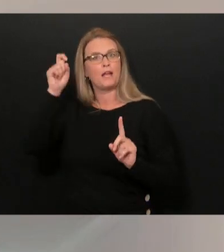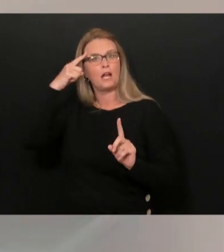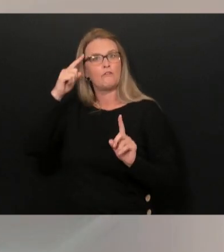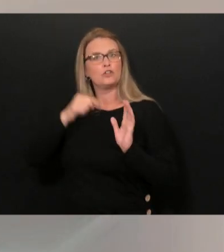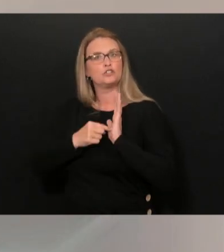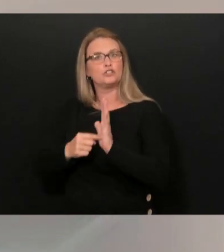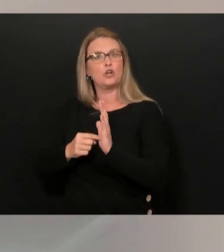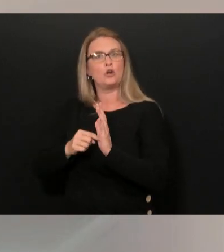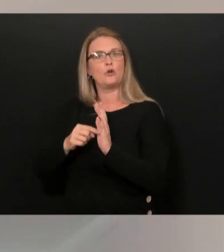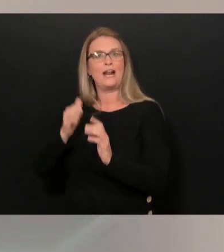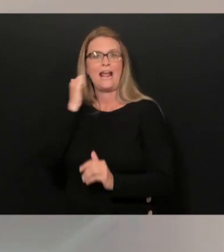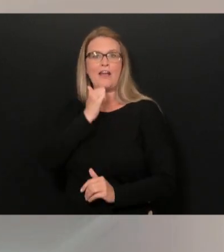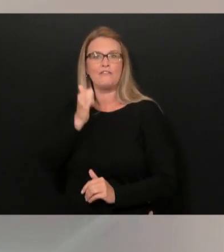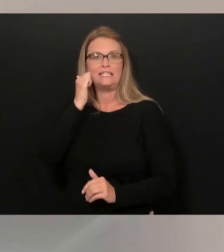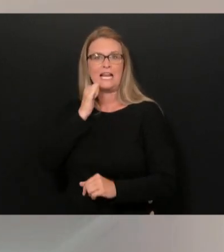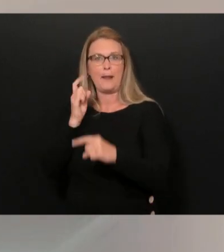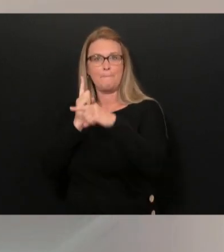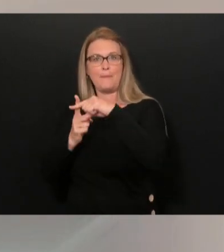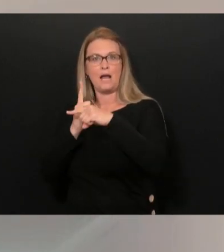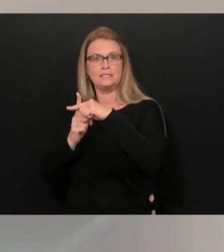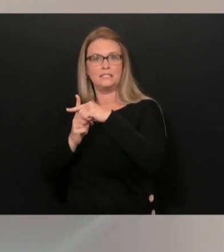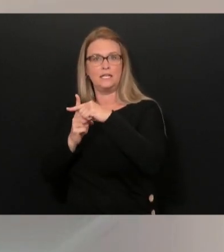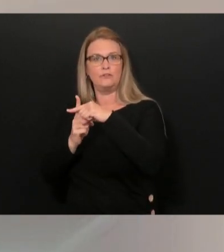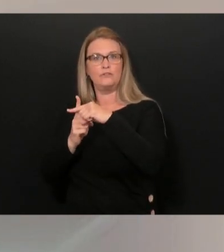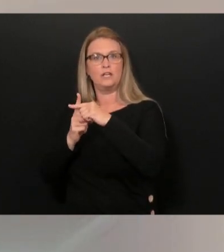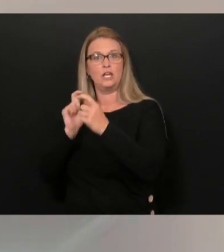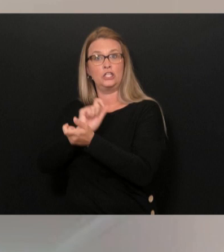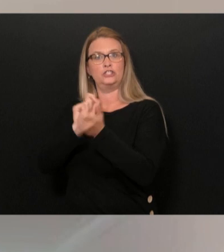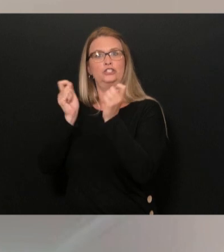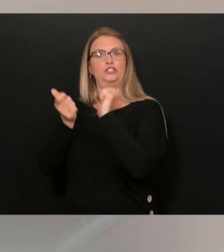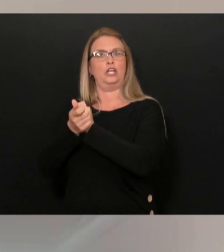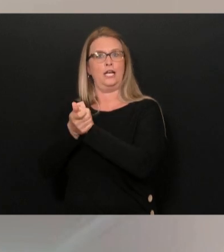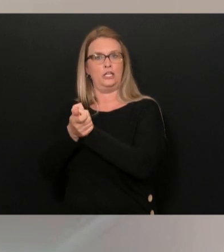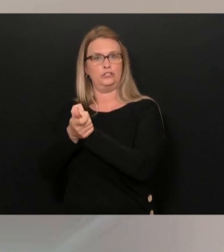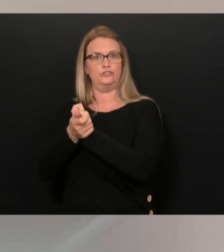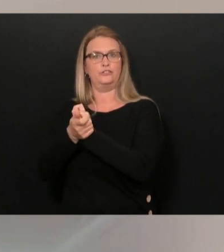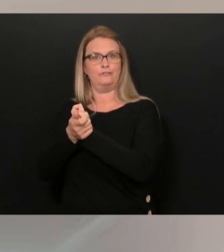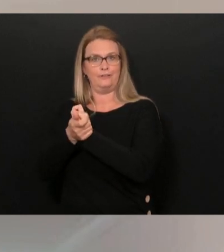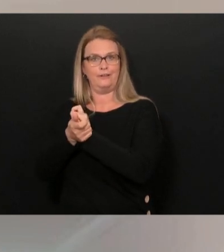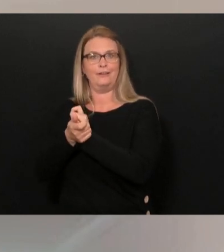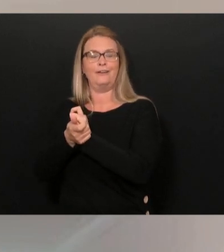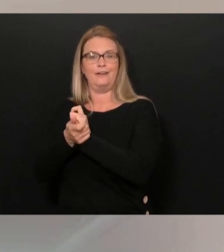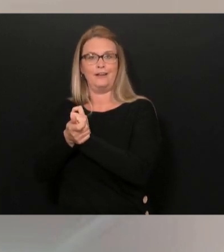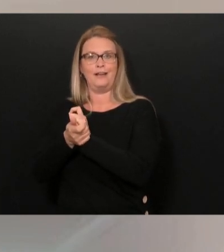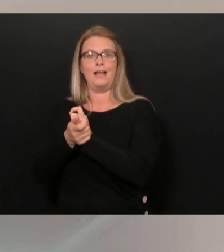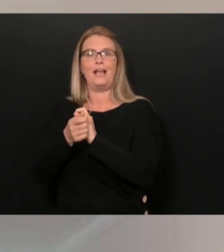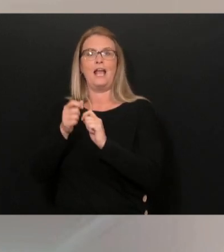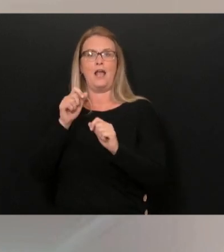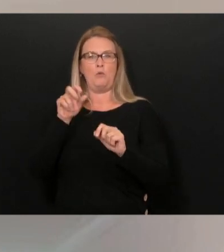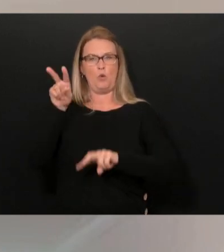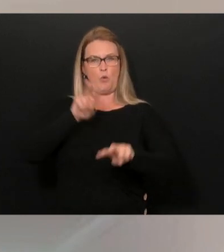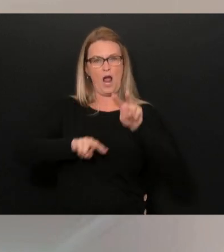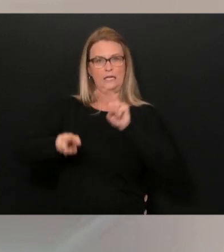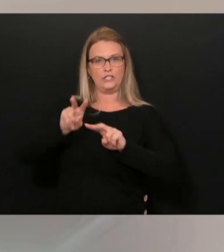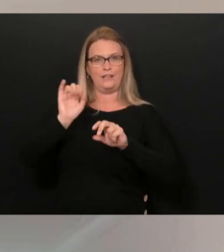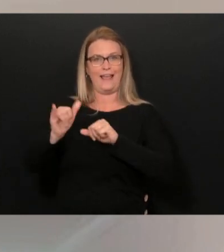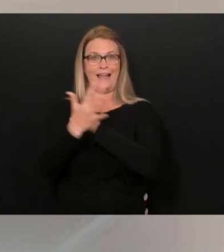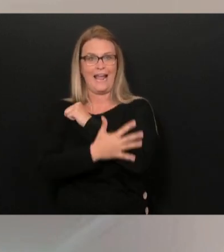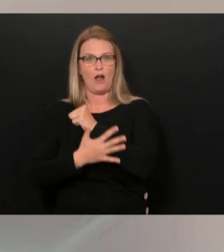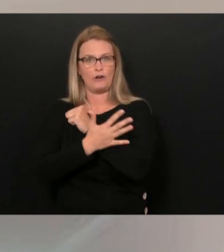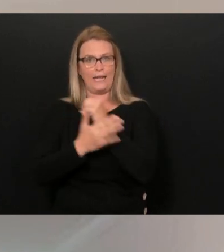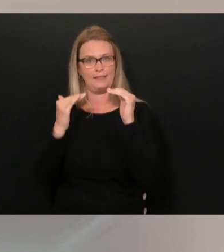daily positive rate of change. We're looking at the county levels as well with